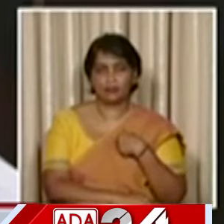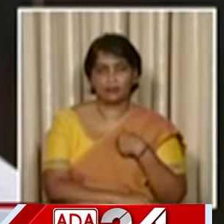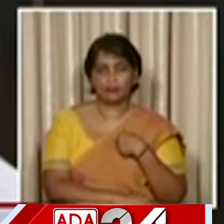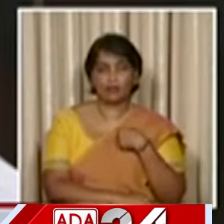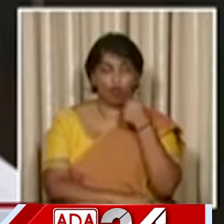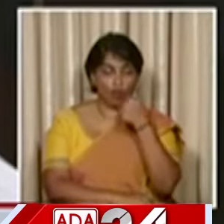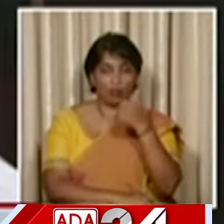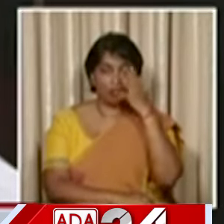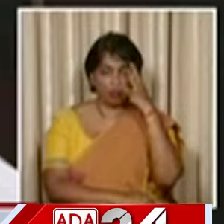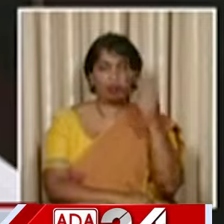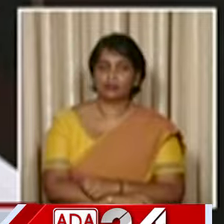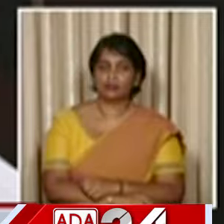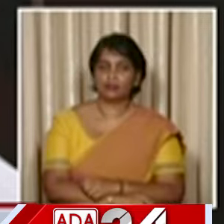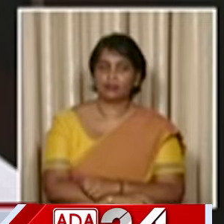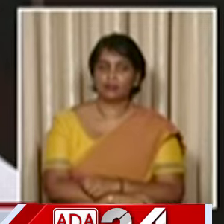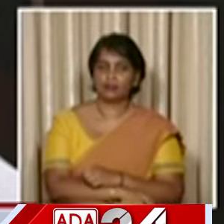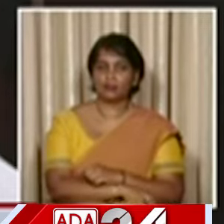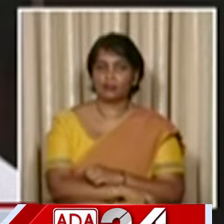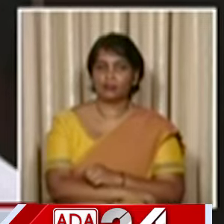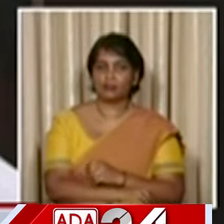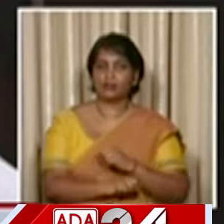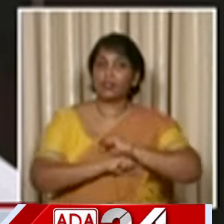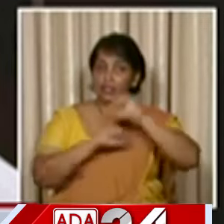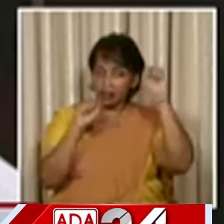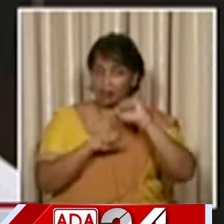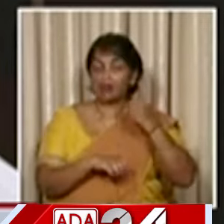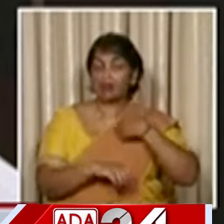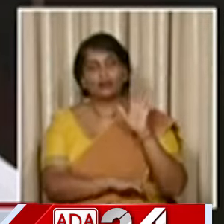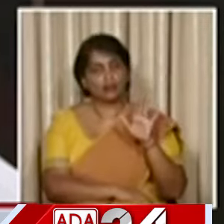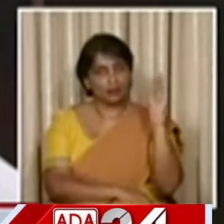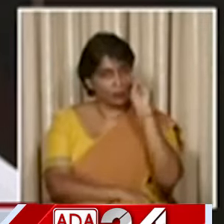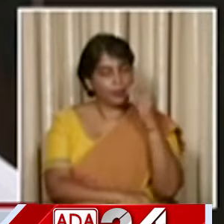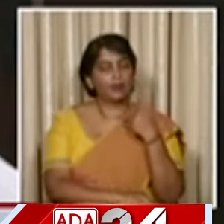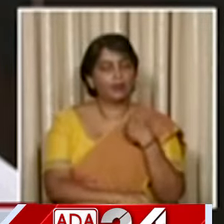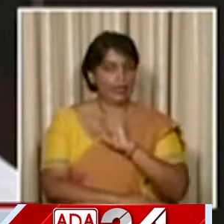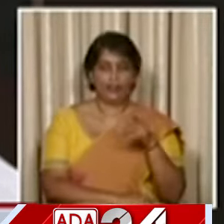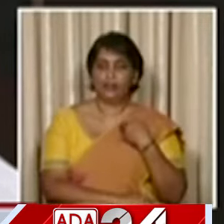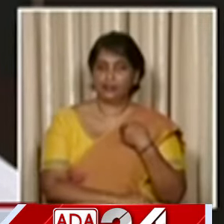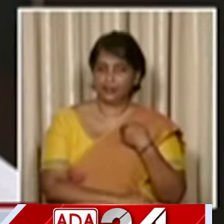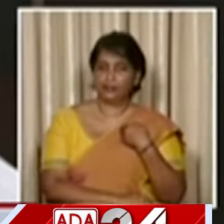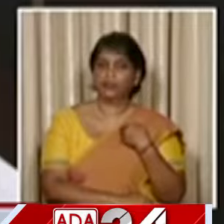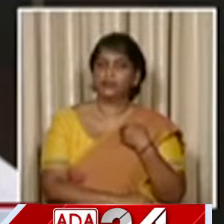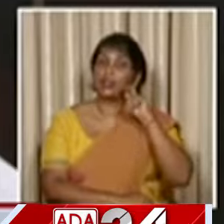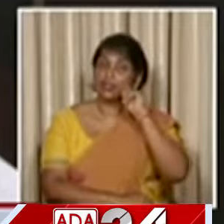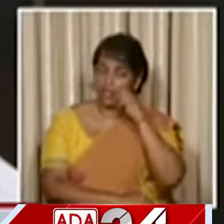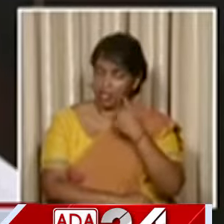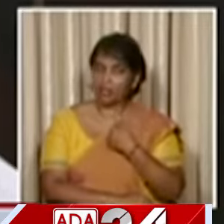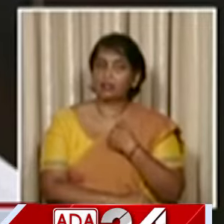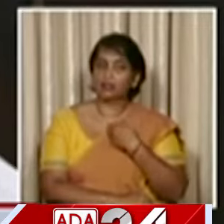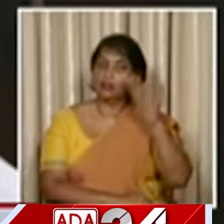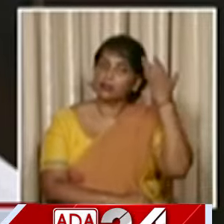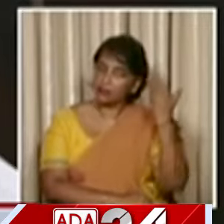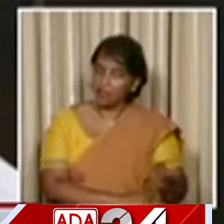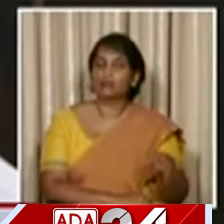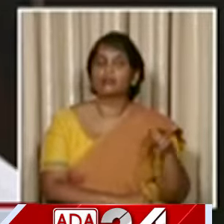I will contest. I do not know whether there is a plan against me. Keep in mind that I am not afraid of death. There were attempts to kill me at the golf phase during the